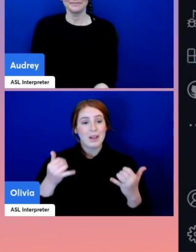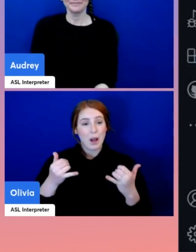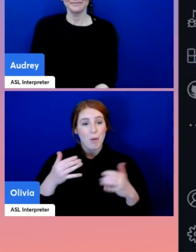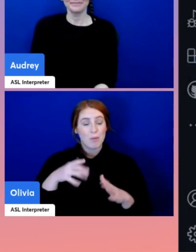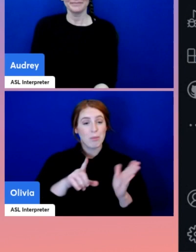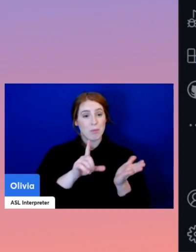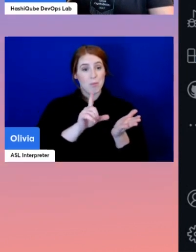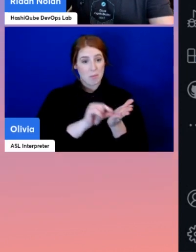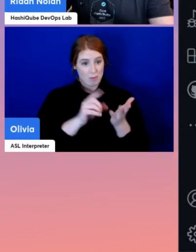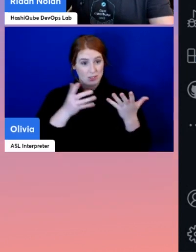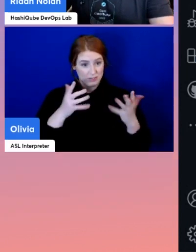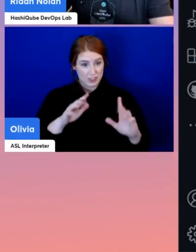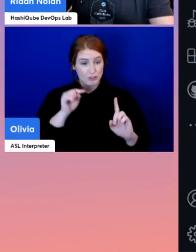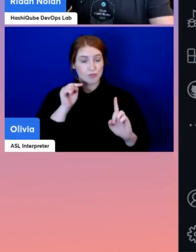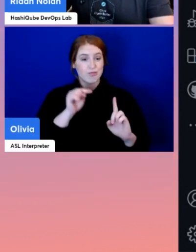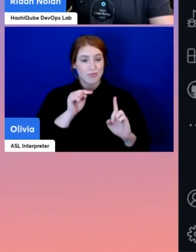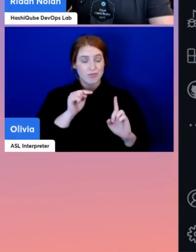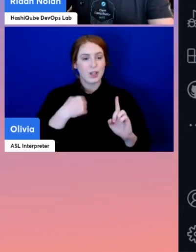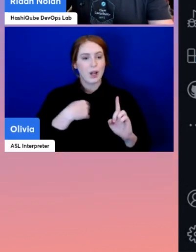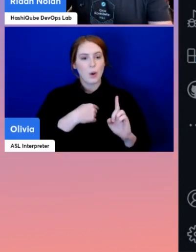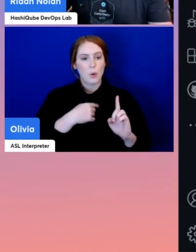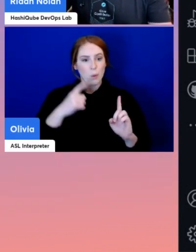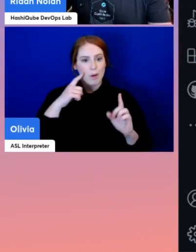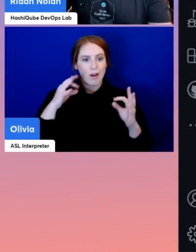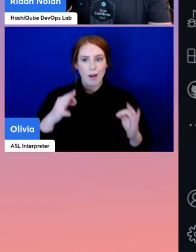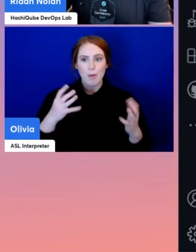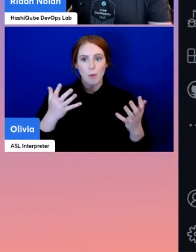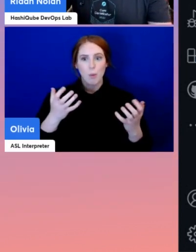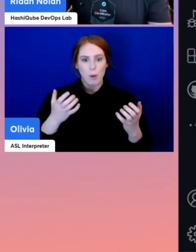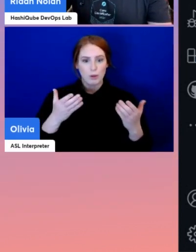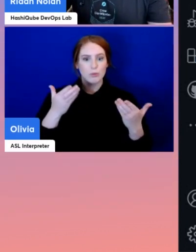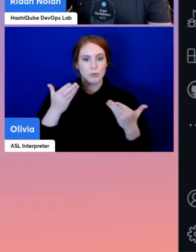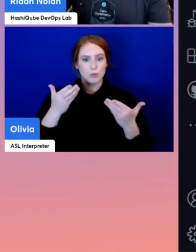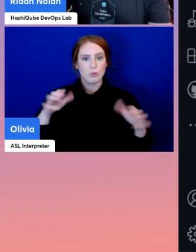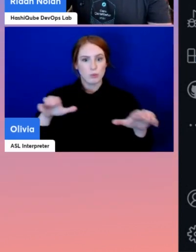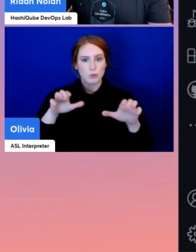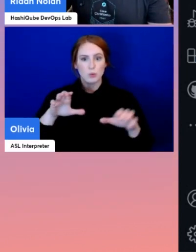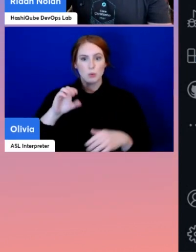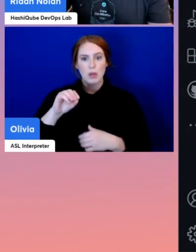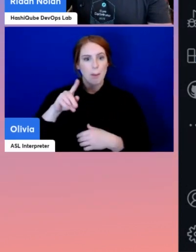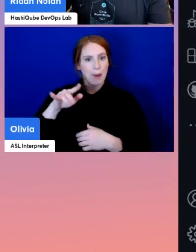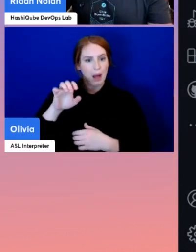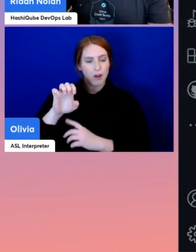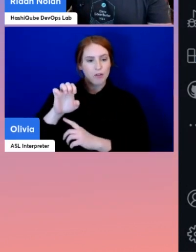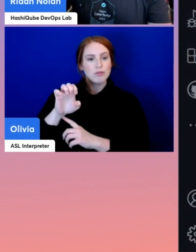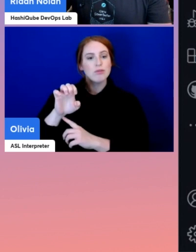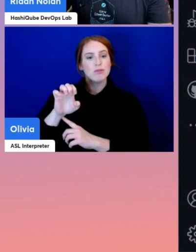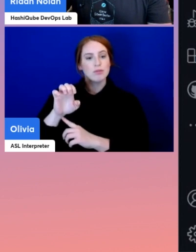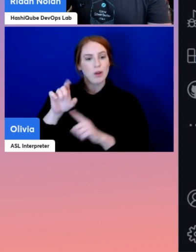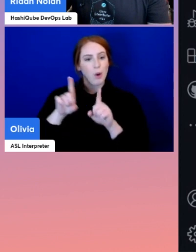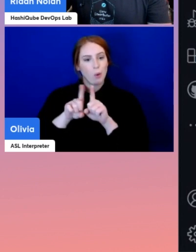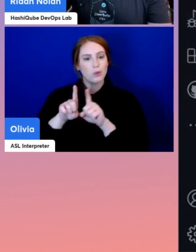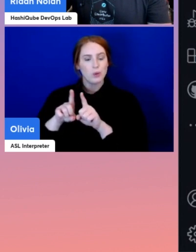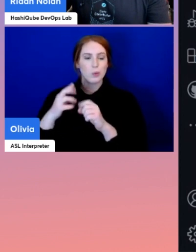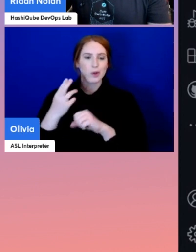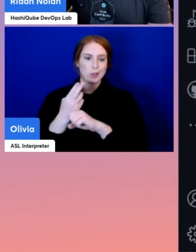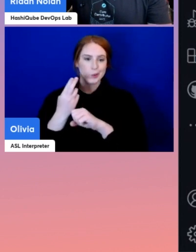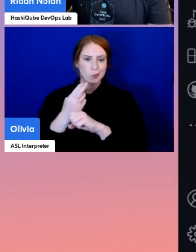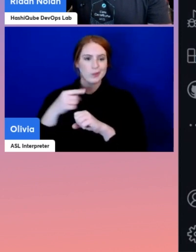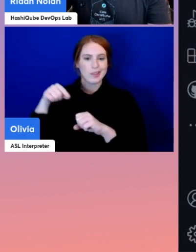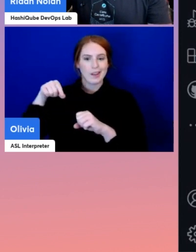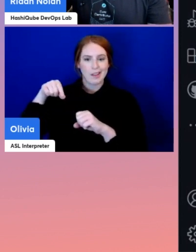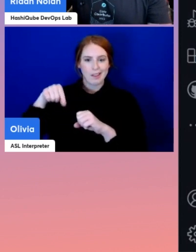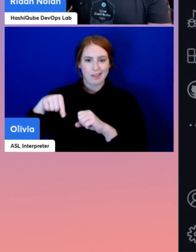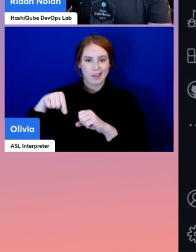published this, and we now want to do our compliance, it will also use this